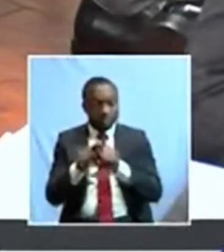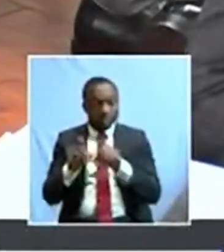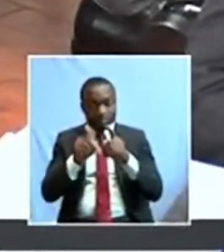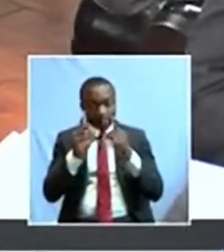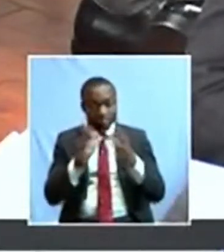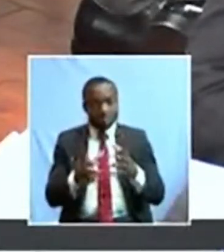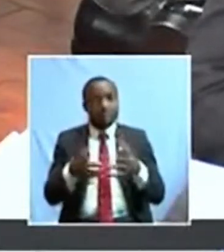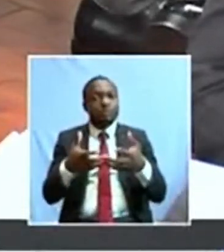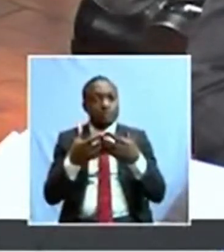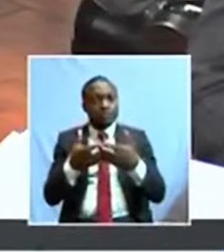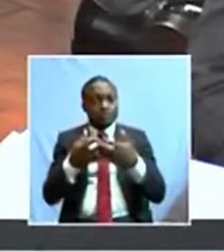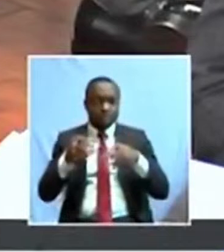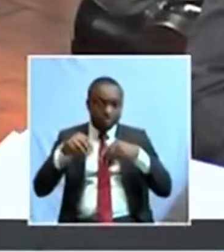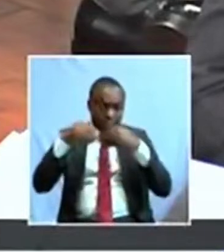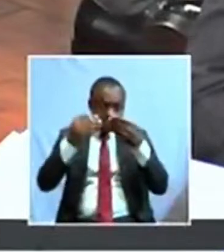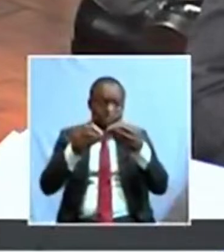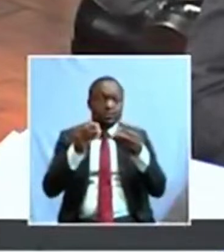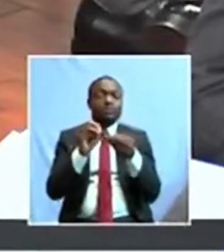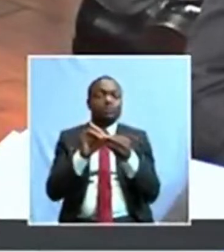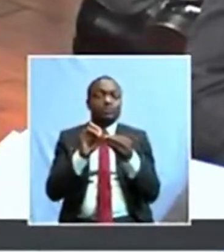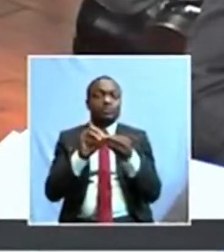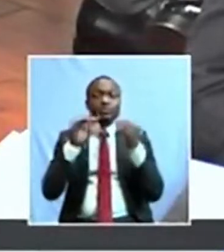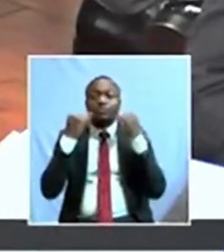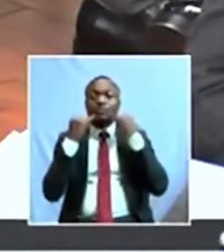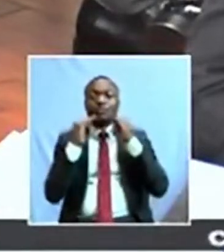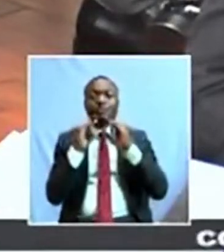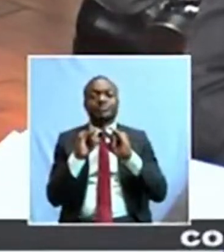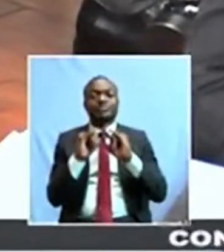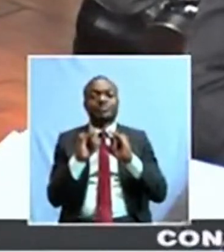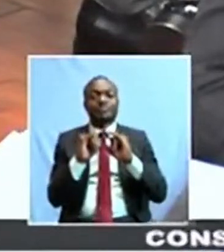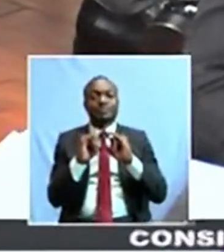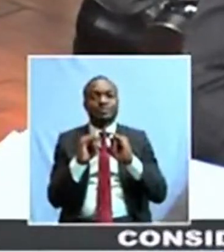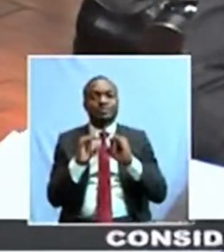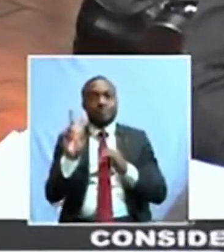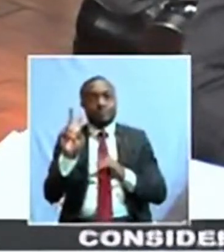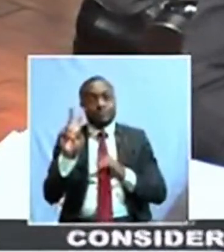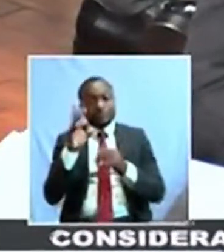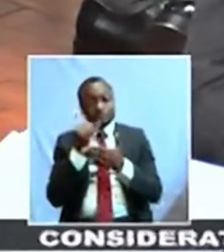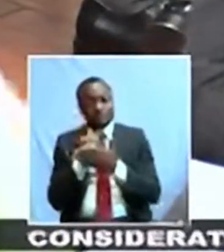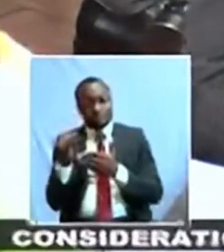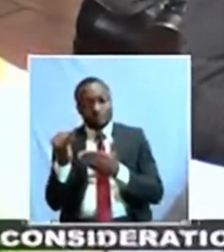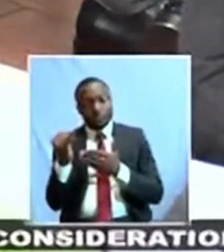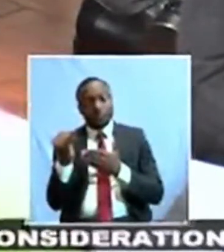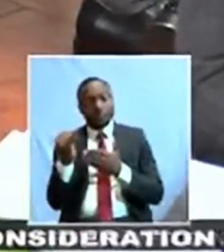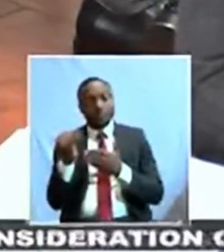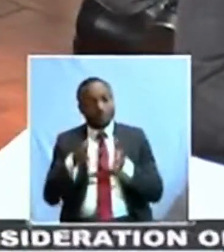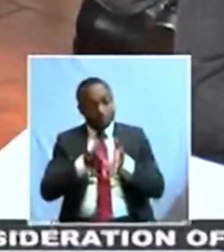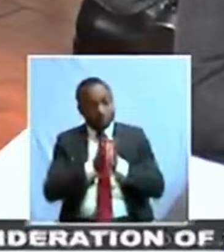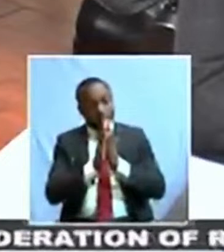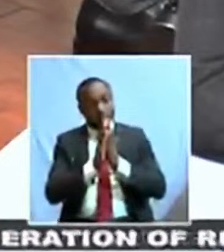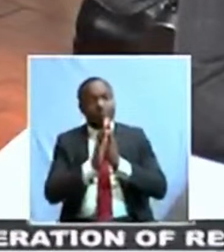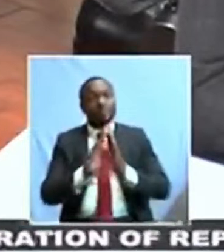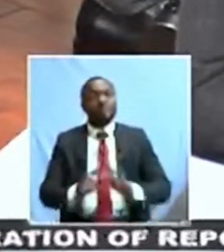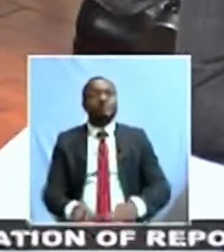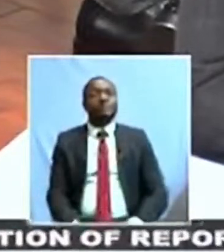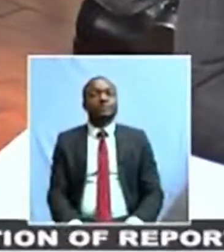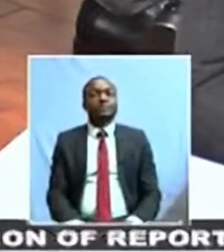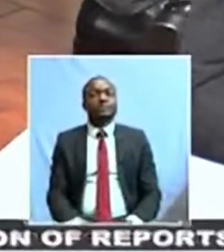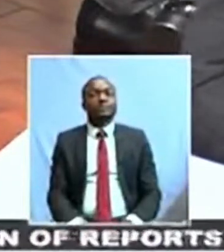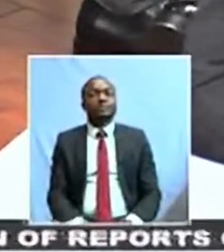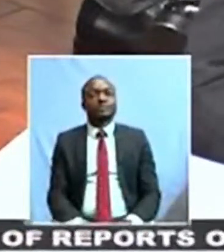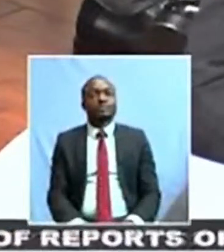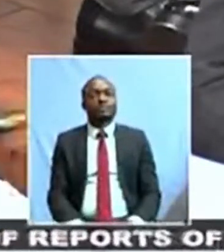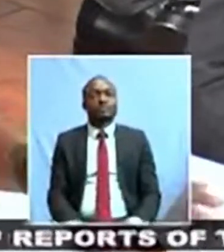of Engineering to give more information on the two items that have been asked.